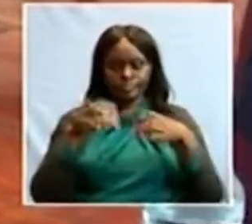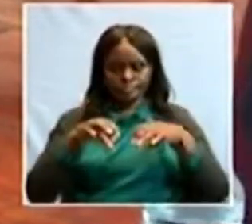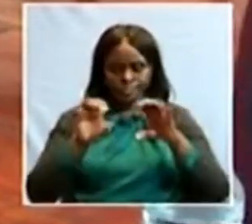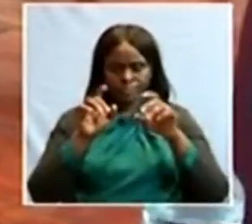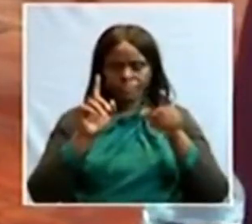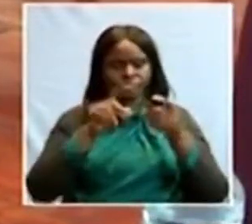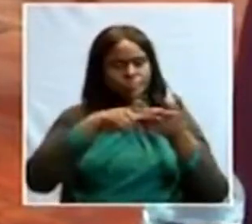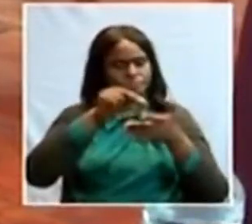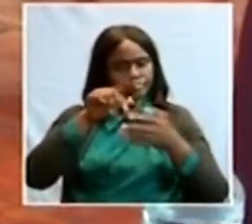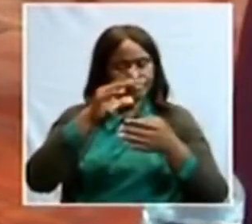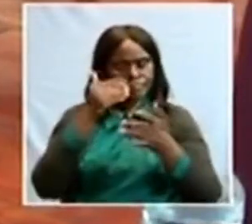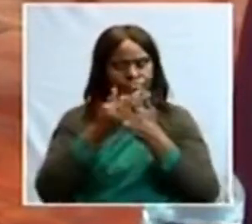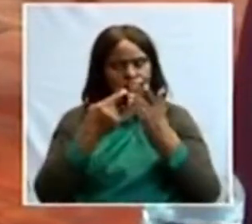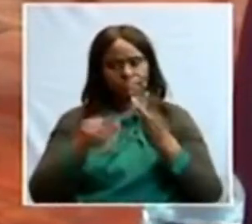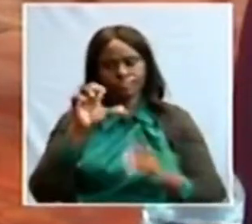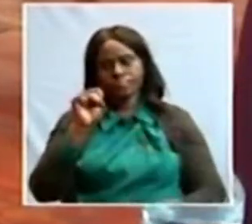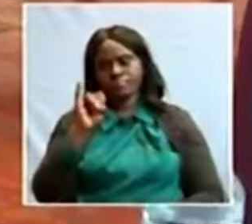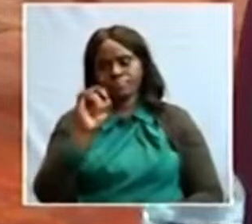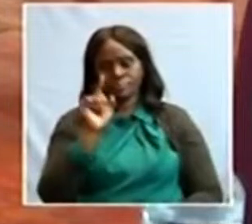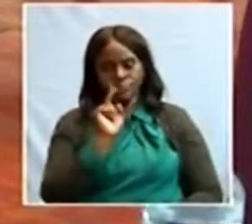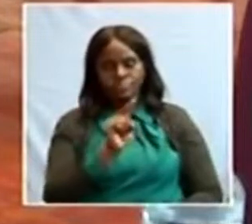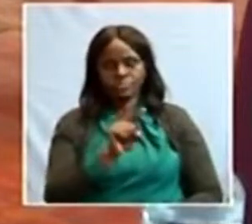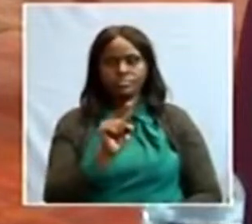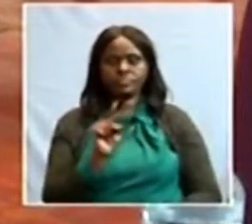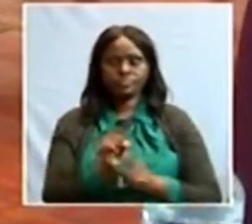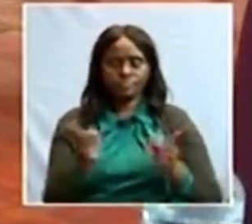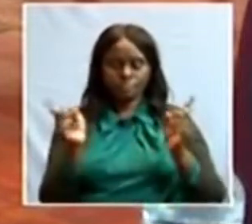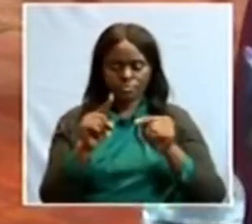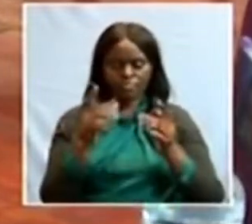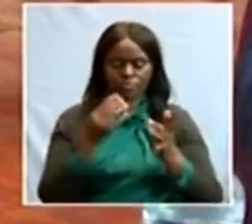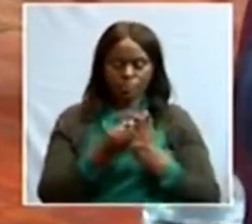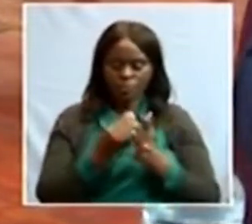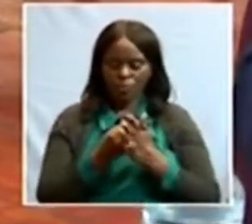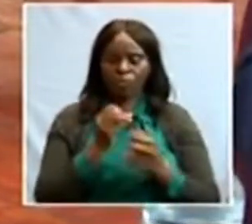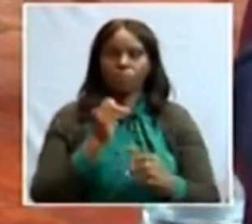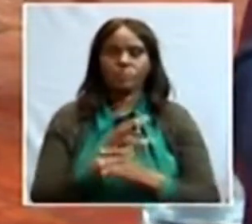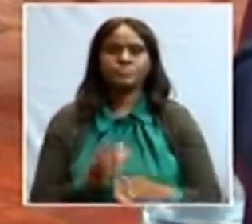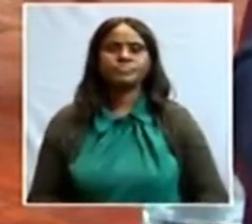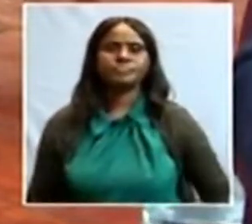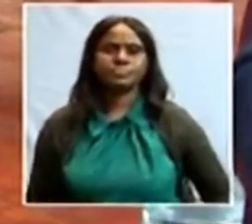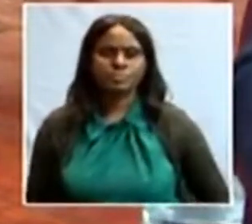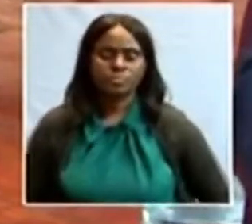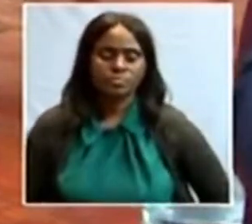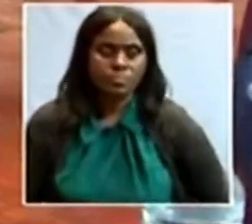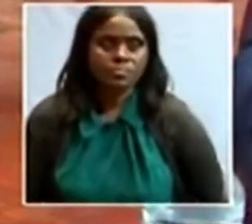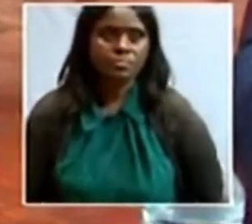continue paying the statutory obligation as and when funds are available.